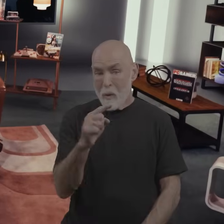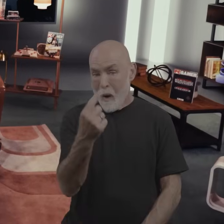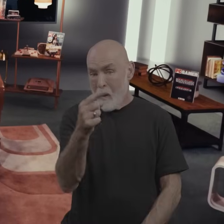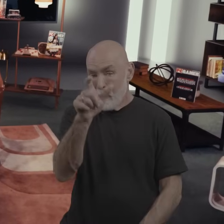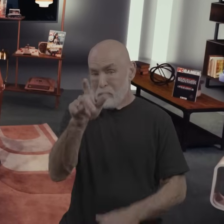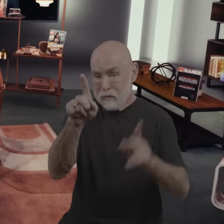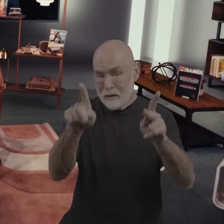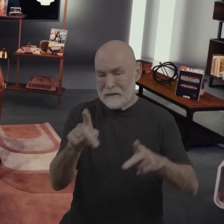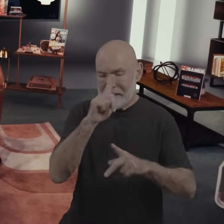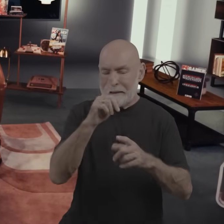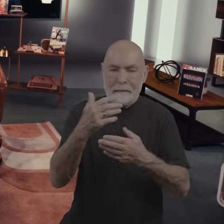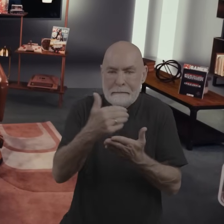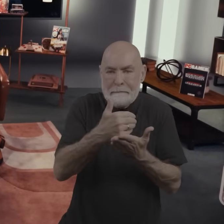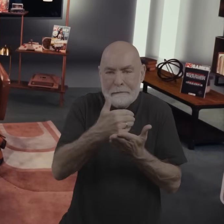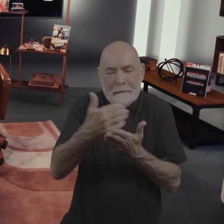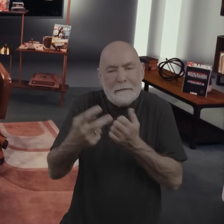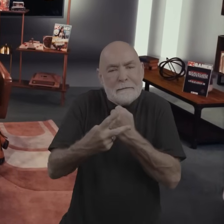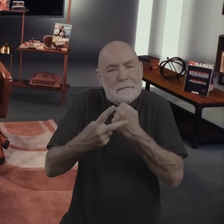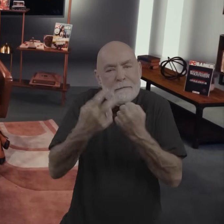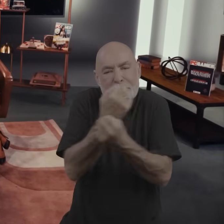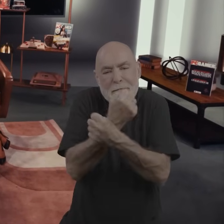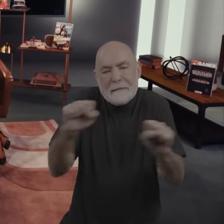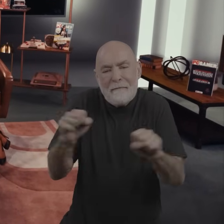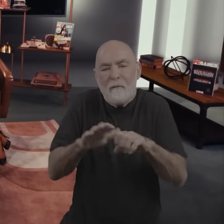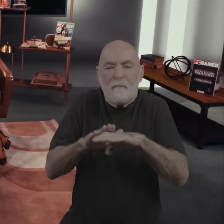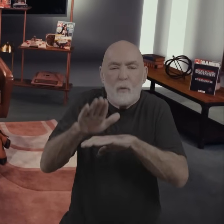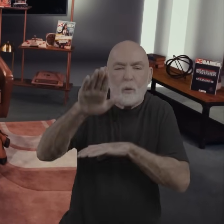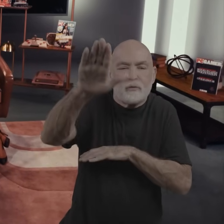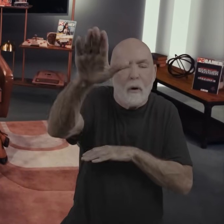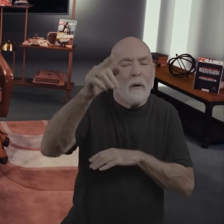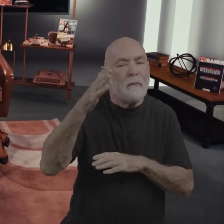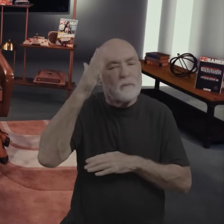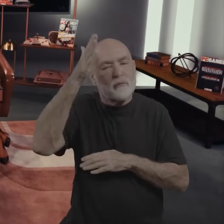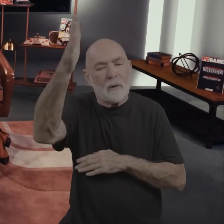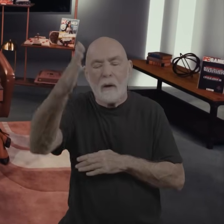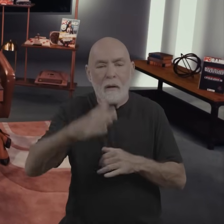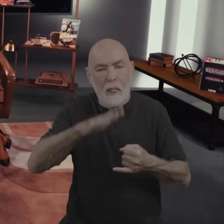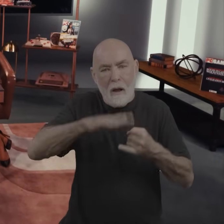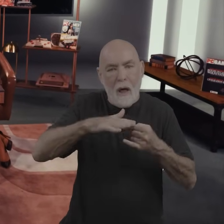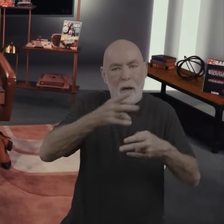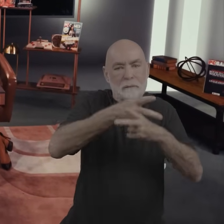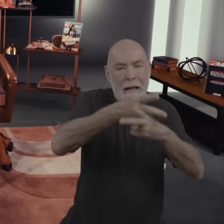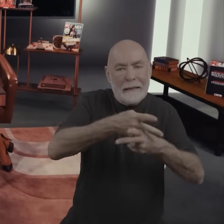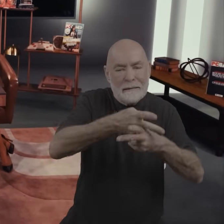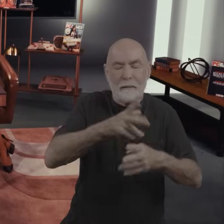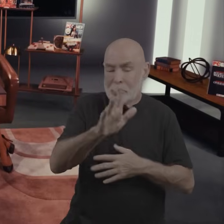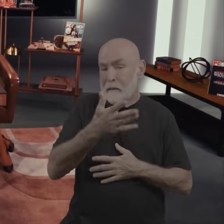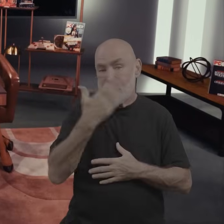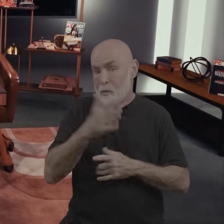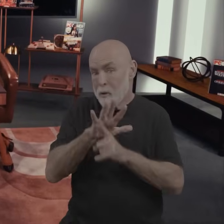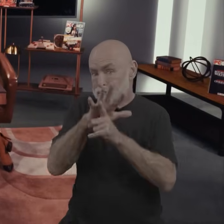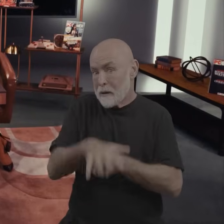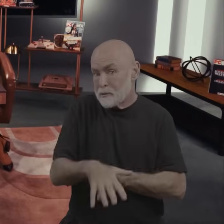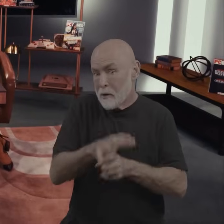you're the only one who can safeguard the future of humanity in The Last Caretaker. So, you know, no pressure or